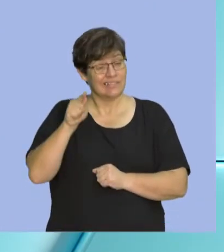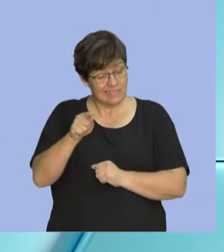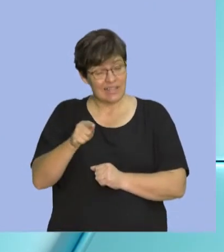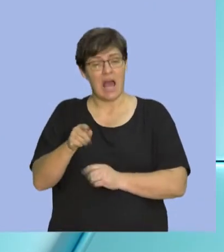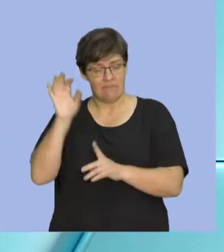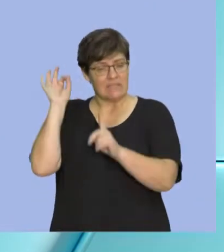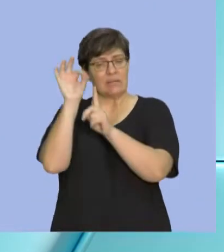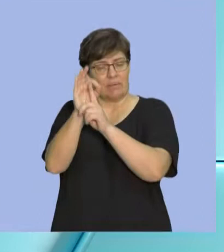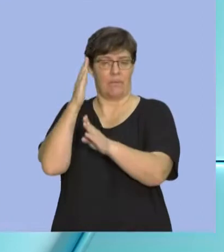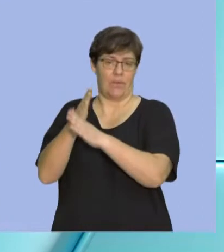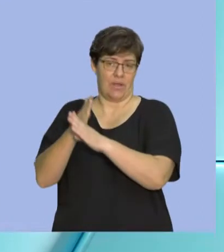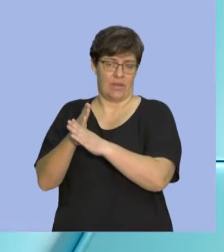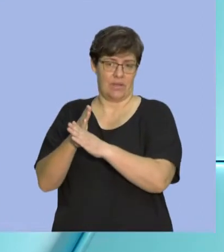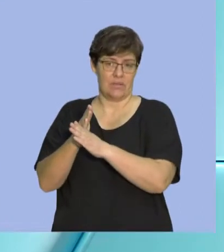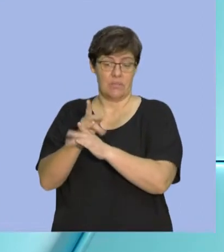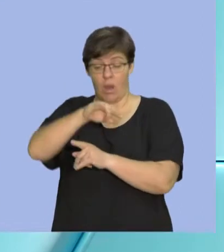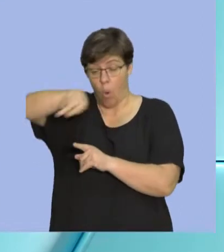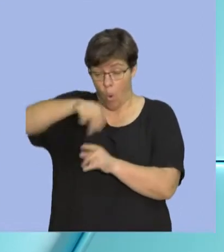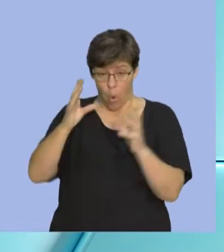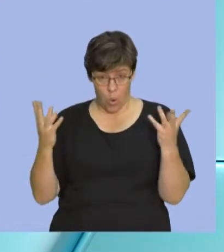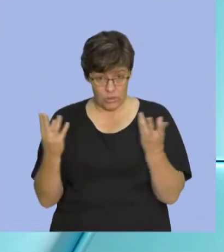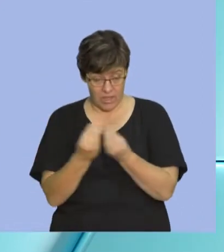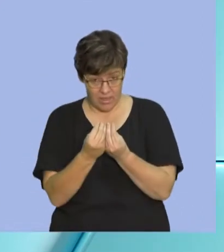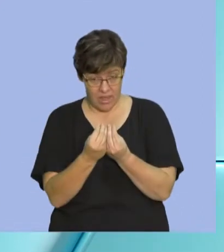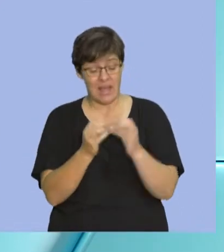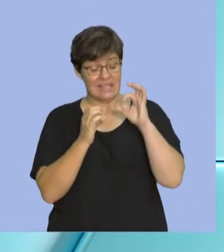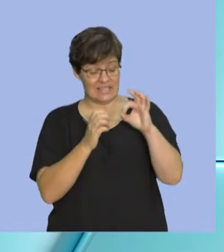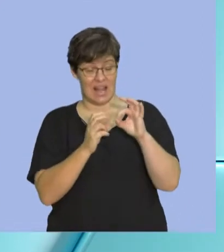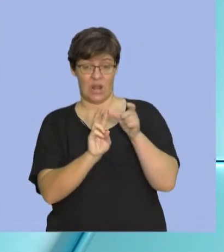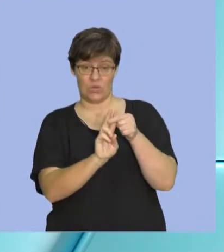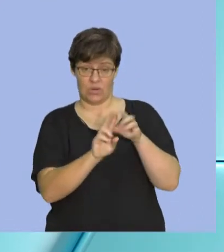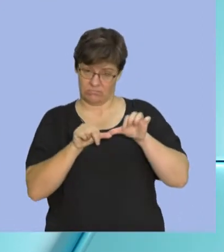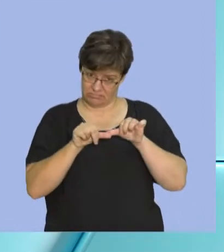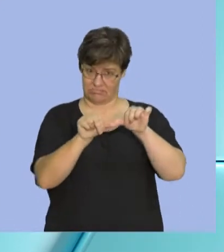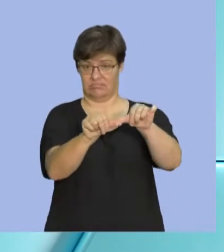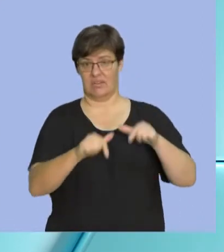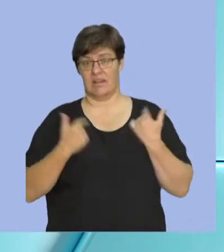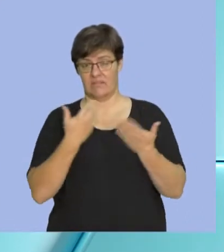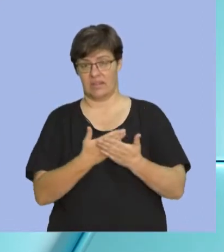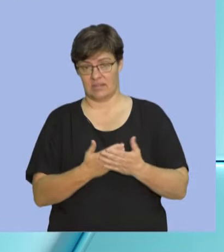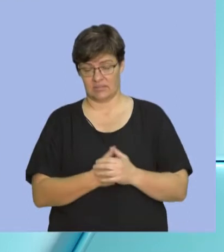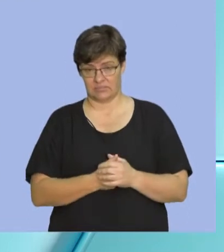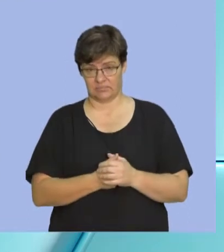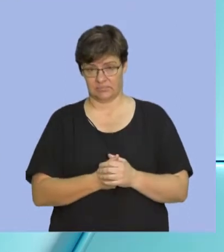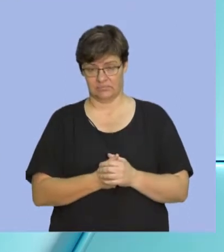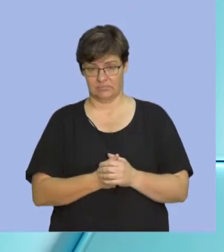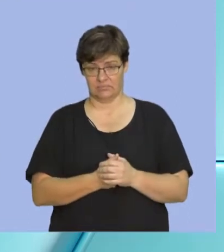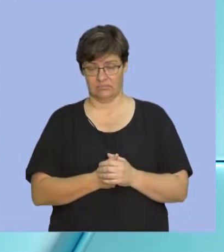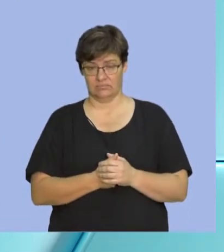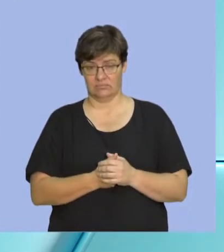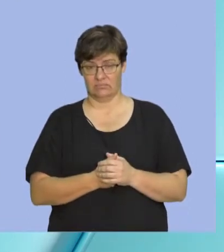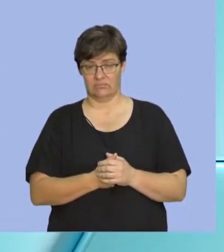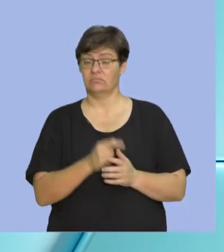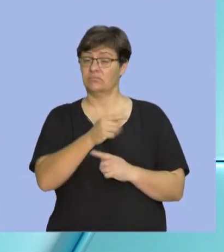to ensure that collectively that cell as a unit can survive. Based on that, we know that